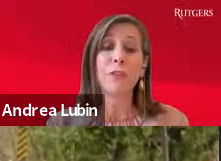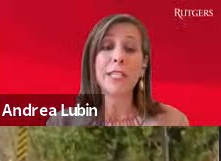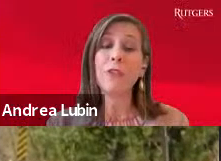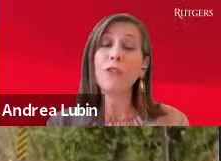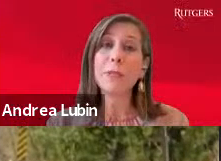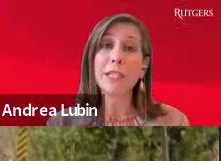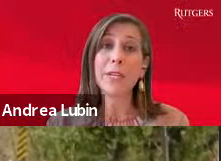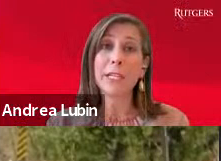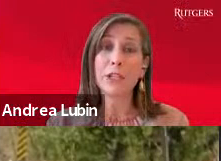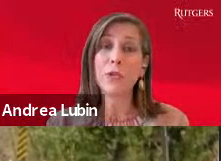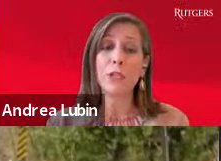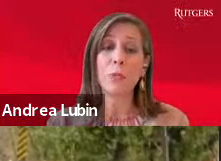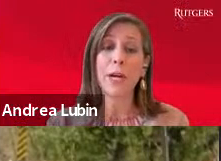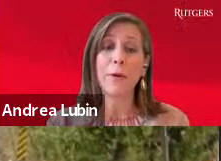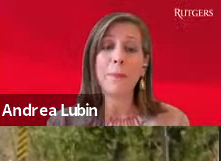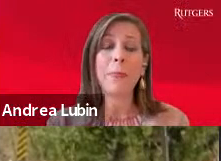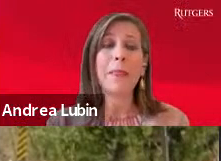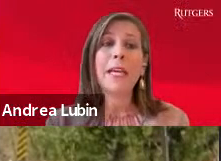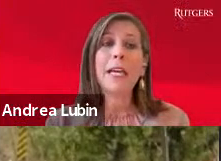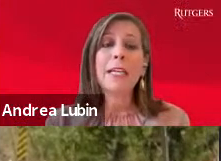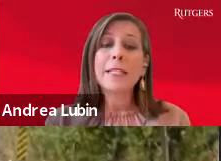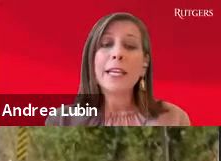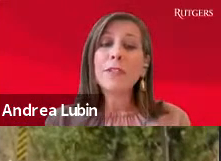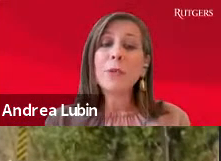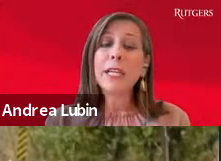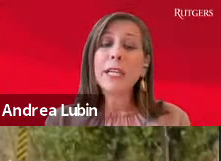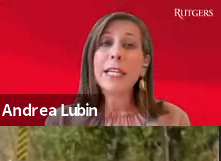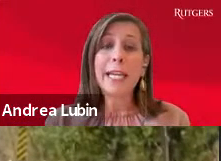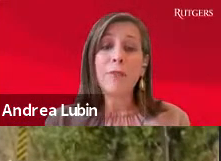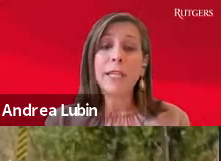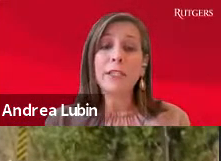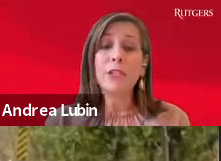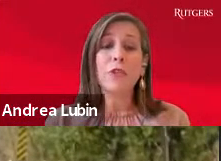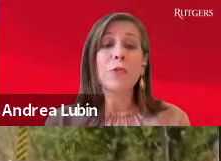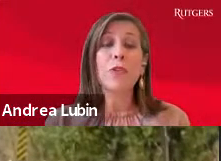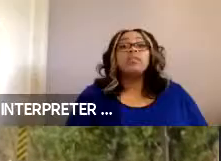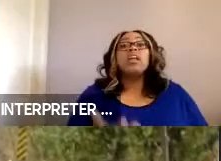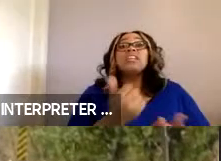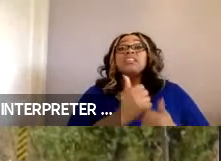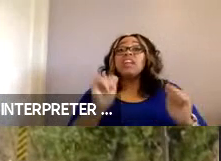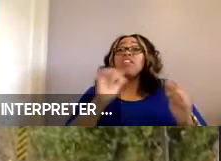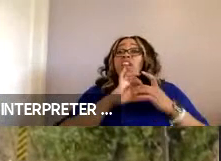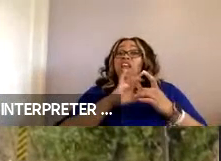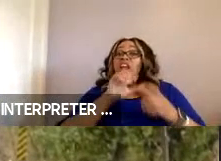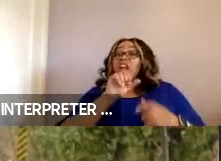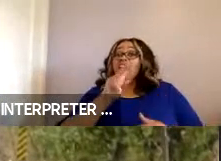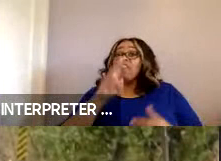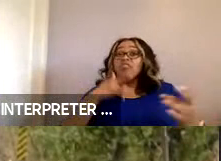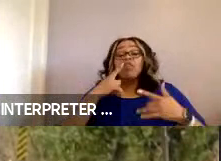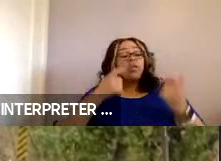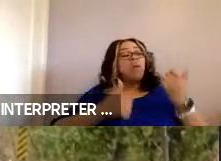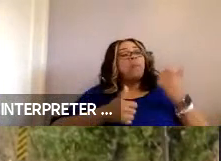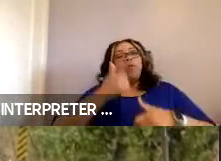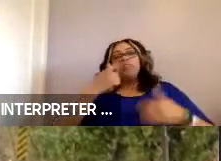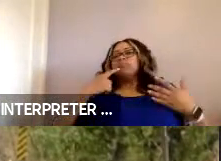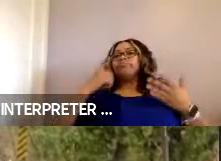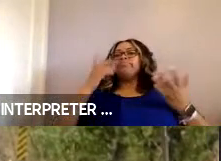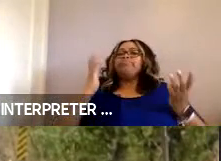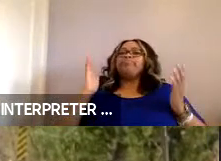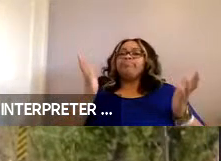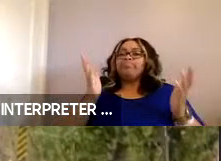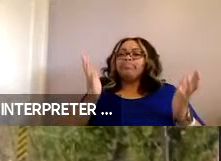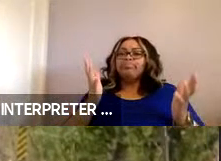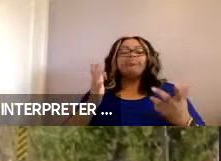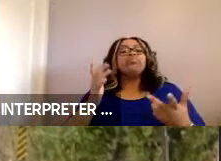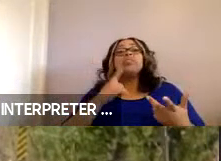feedback shared on these other specific concerns as well. Safety-related AV concerns were the most discussed issue, and numerous recommendations to